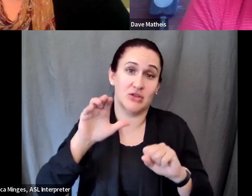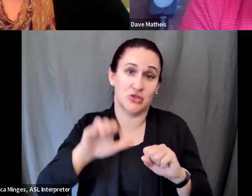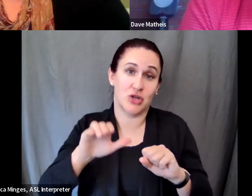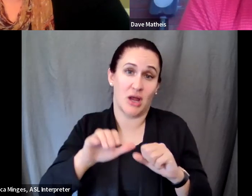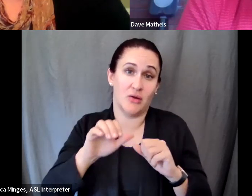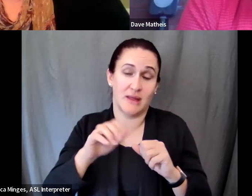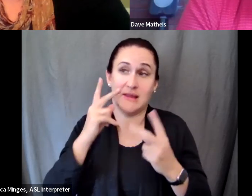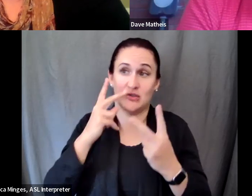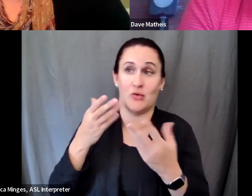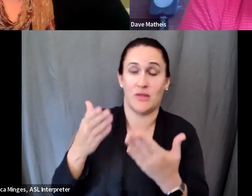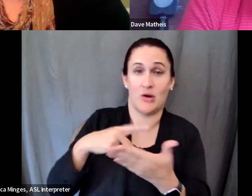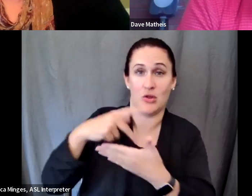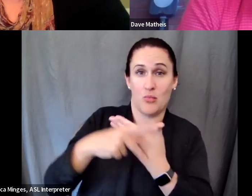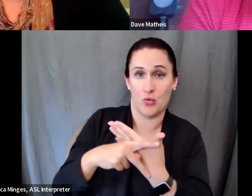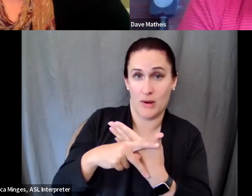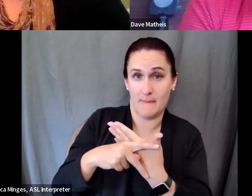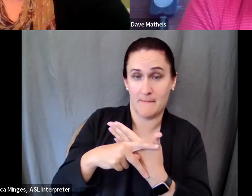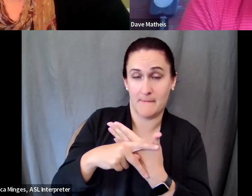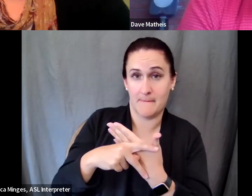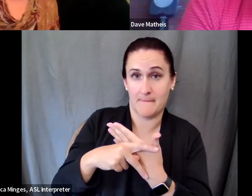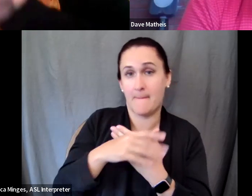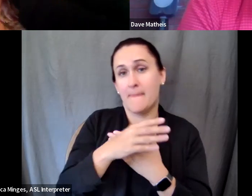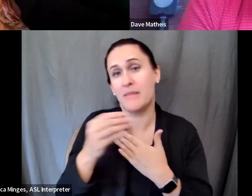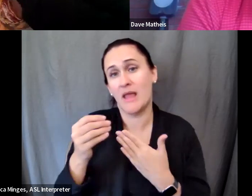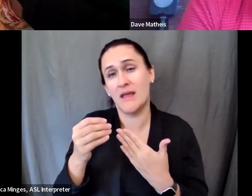on the program. And